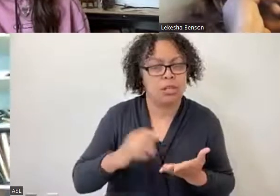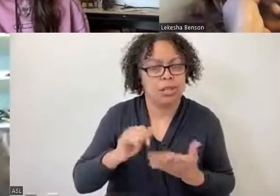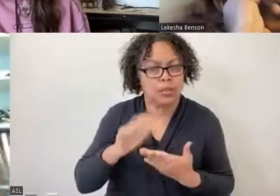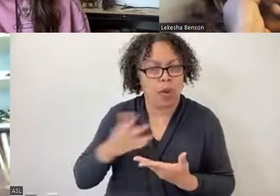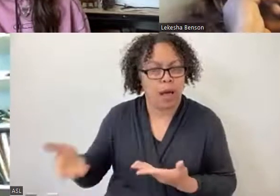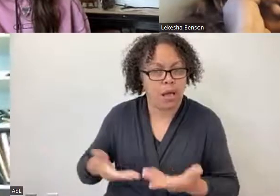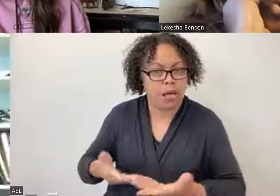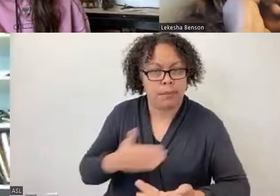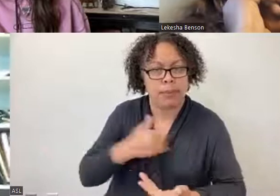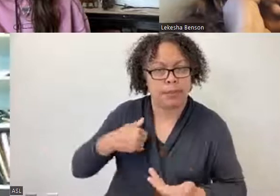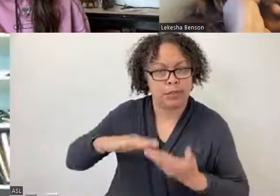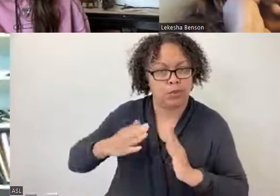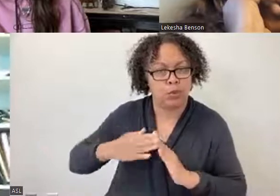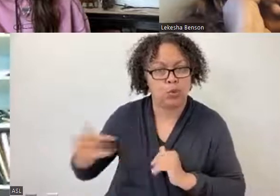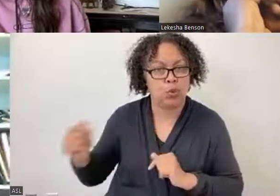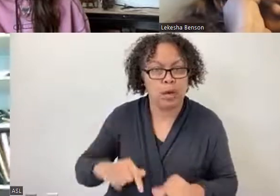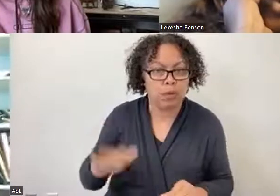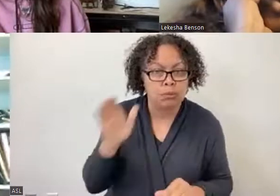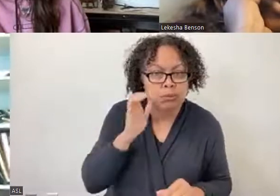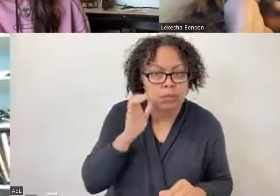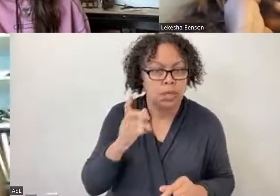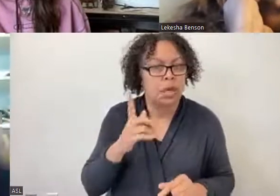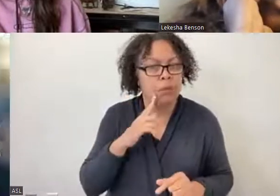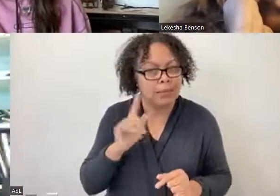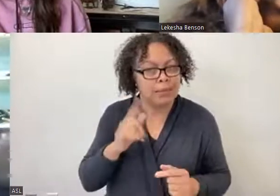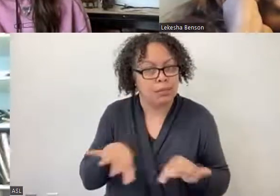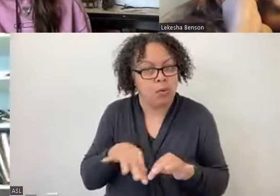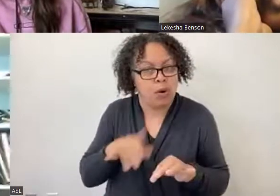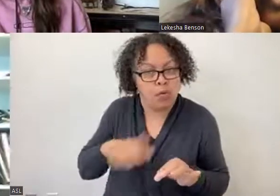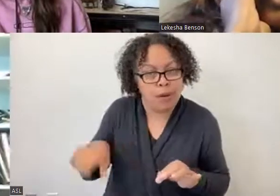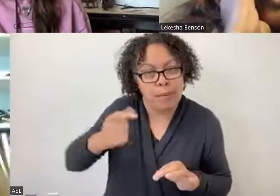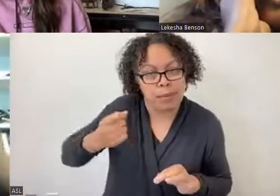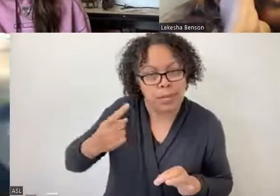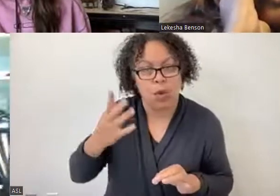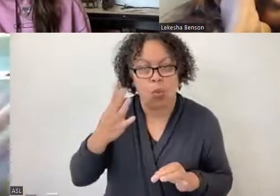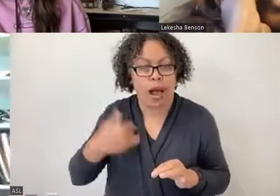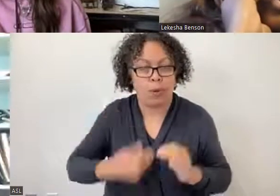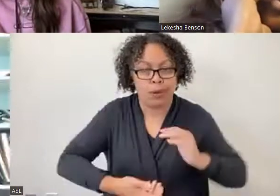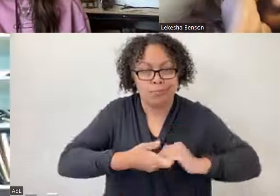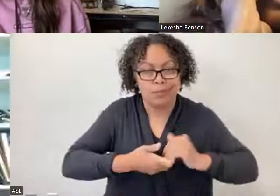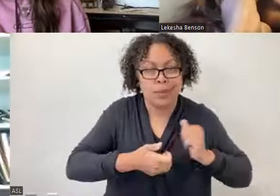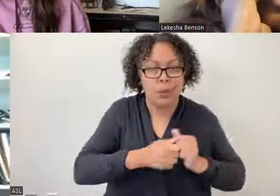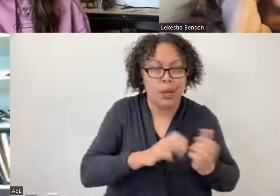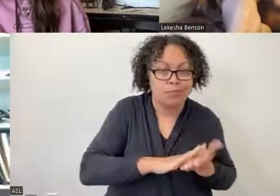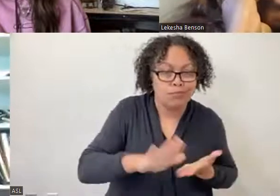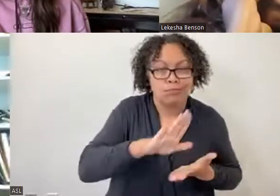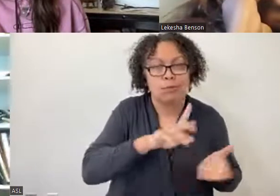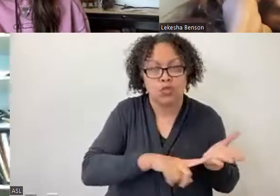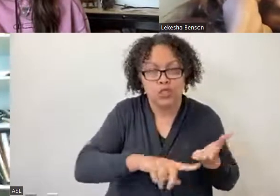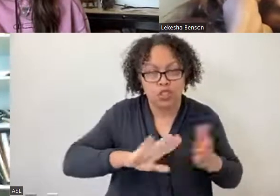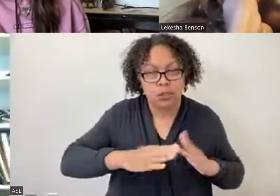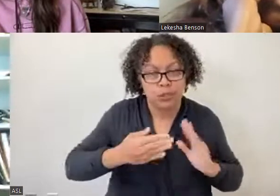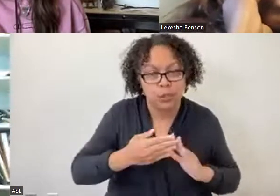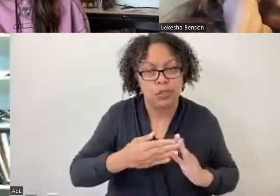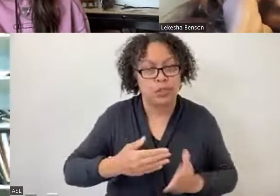they need to know why we are always reaching out to the research community and to the academic community to help